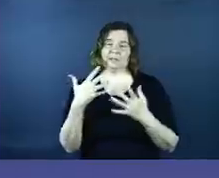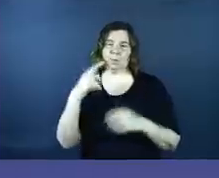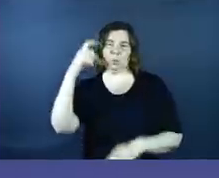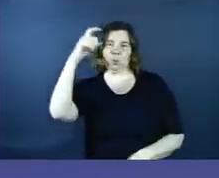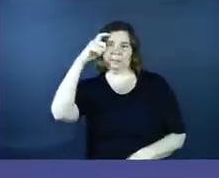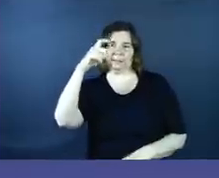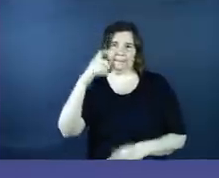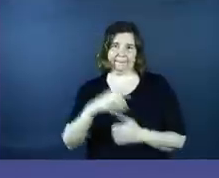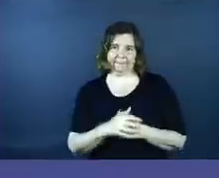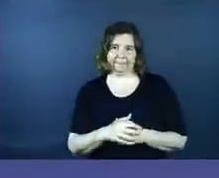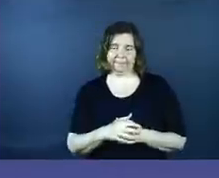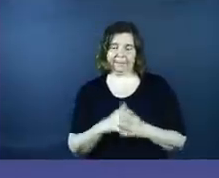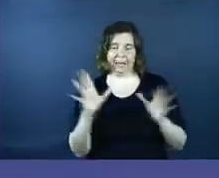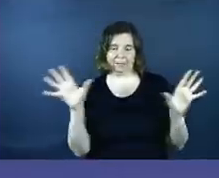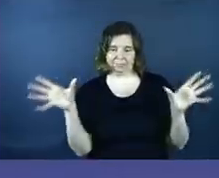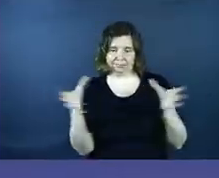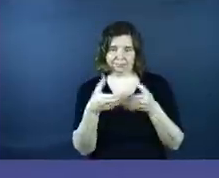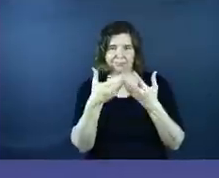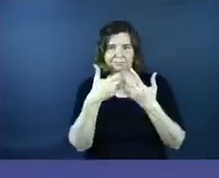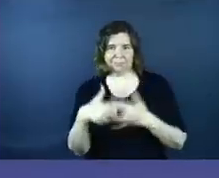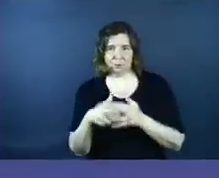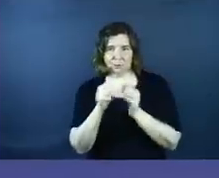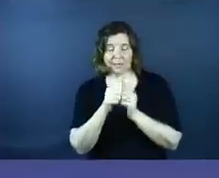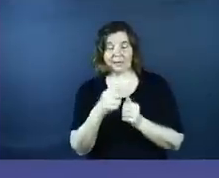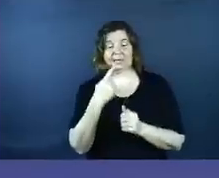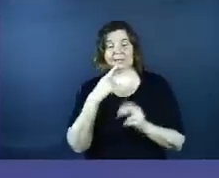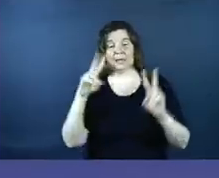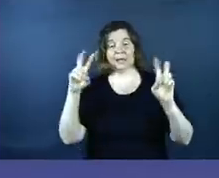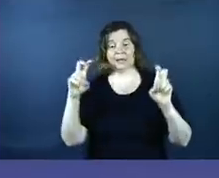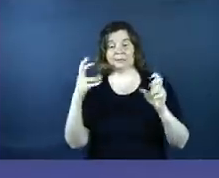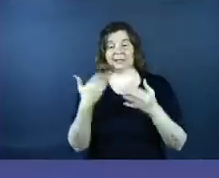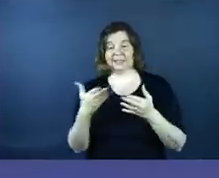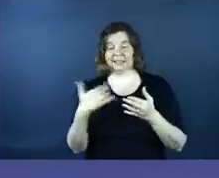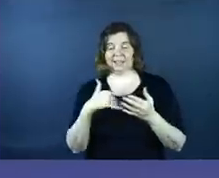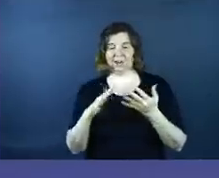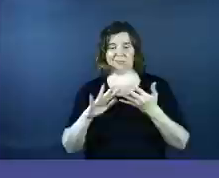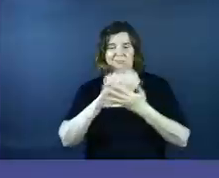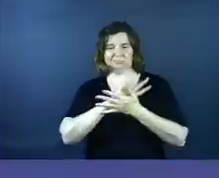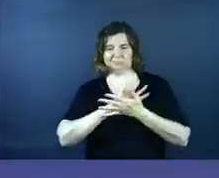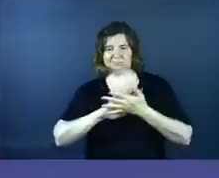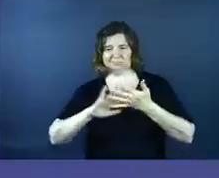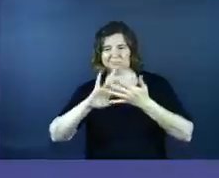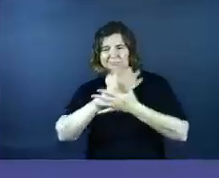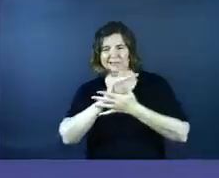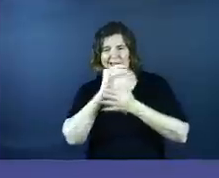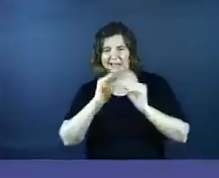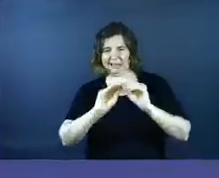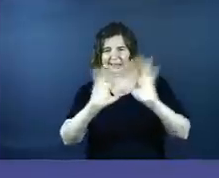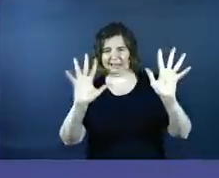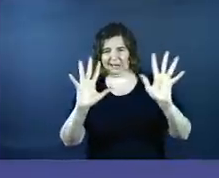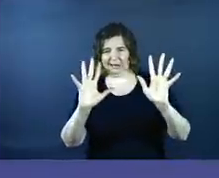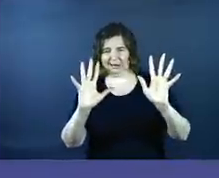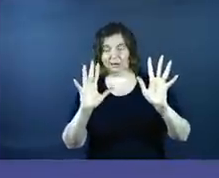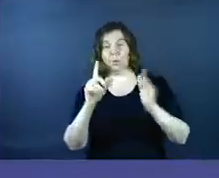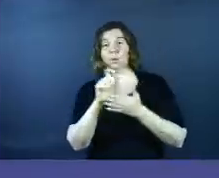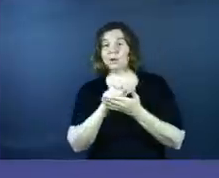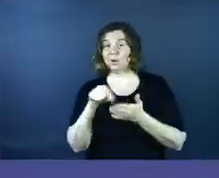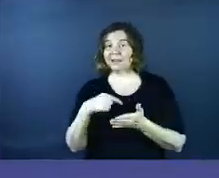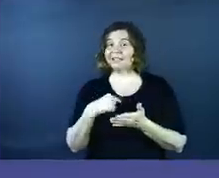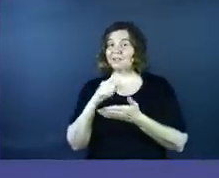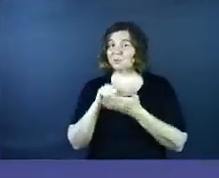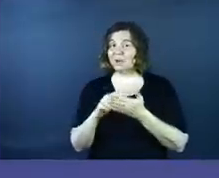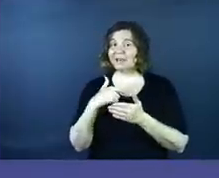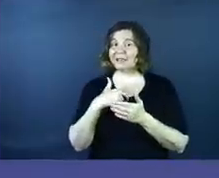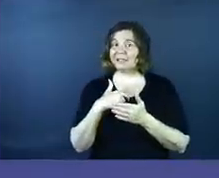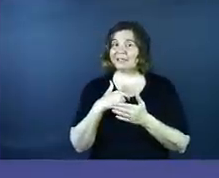wisdom and brings it all together here. He says, in matters that are so obscure and far beyond our vision. And when he writes this, he's writing